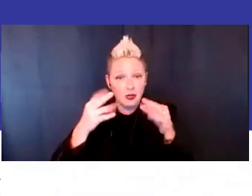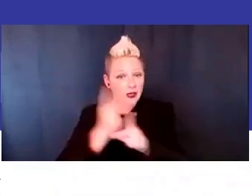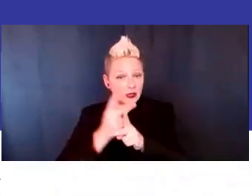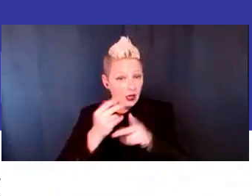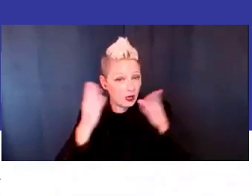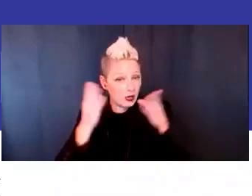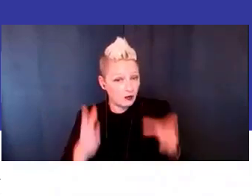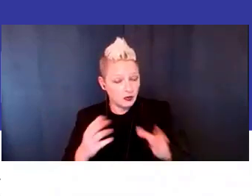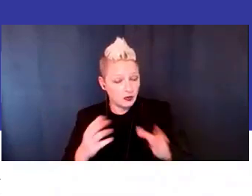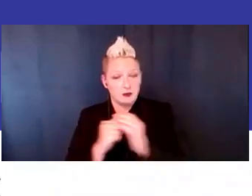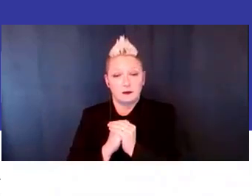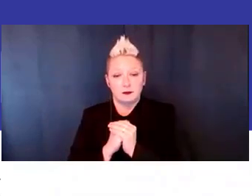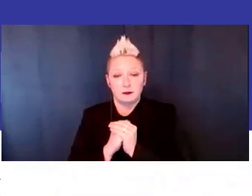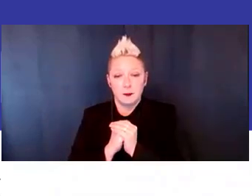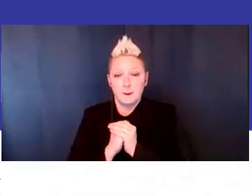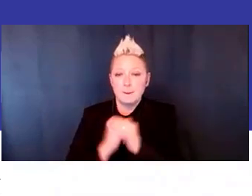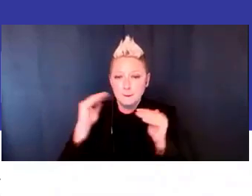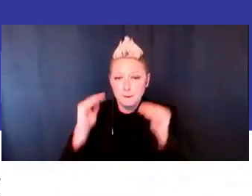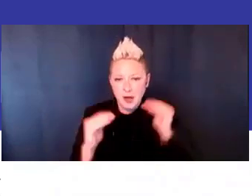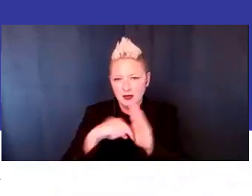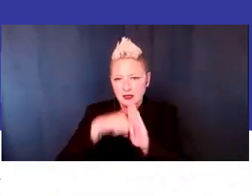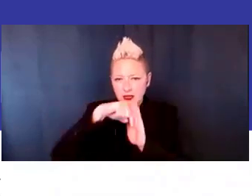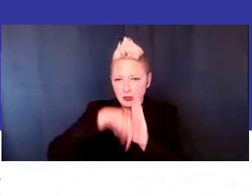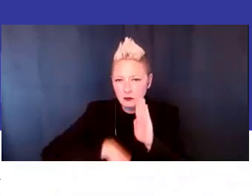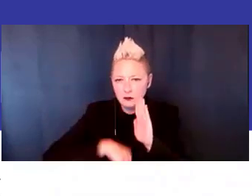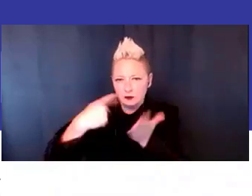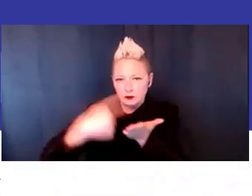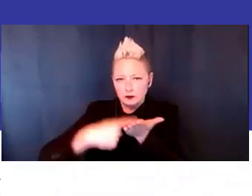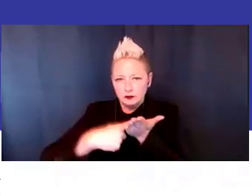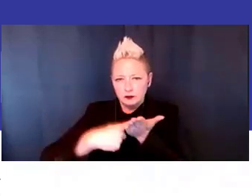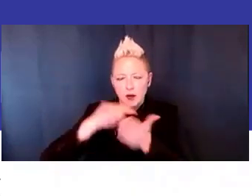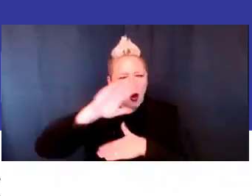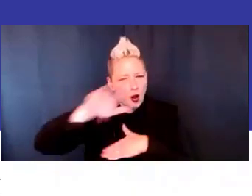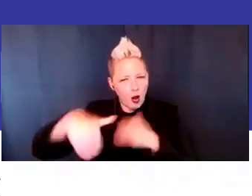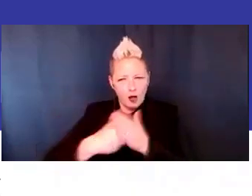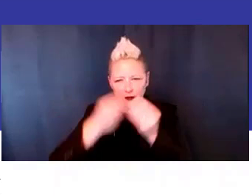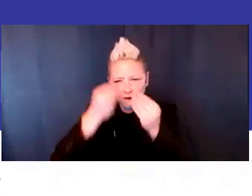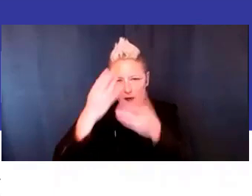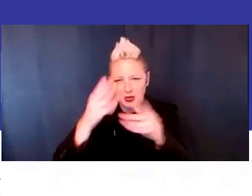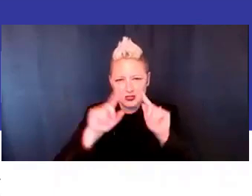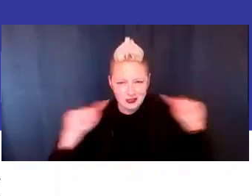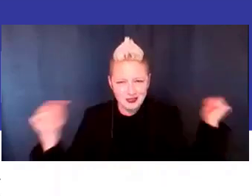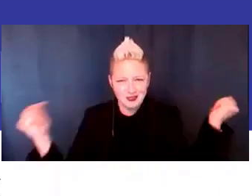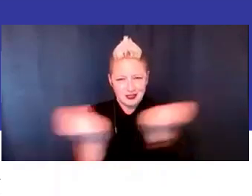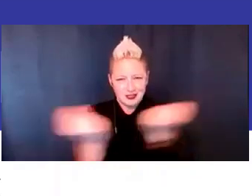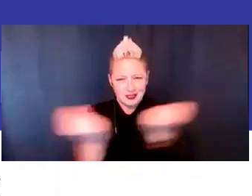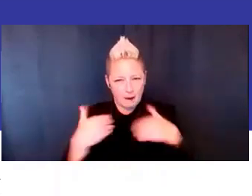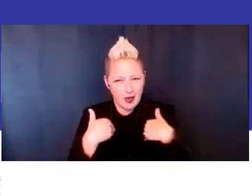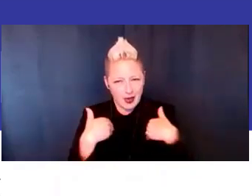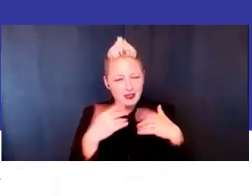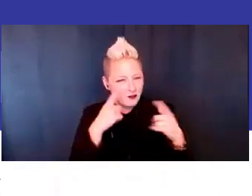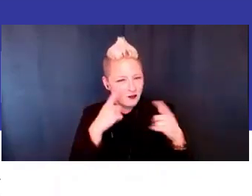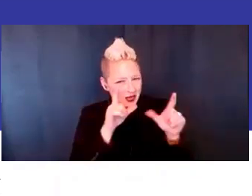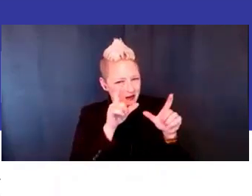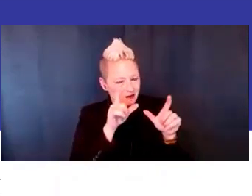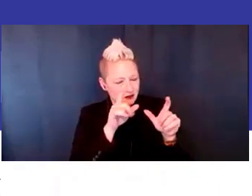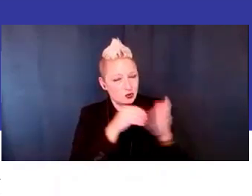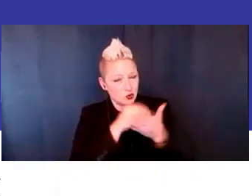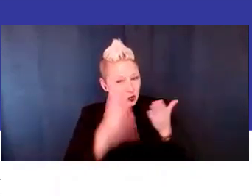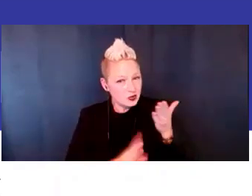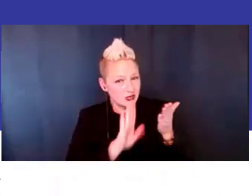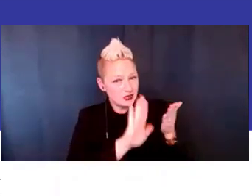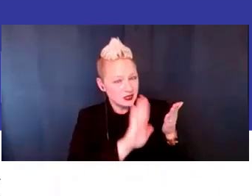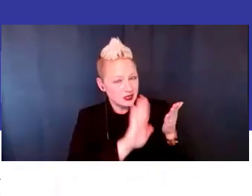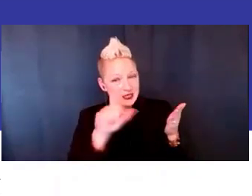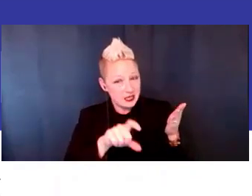have balanced and robust discussion about all the information the IEP team has about the needs of an individual student,